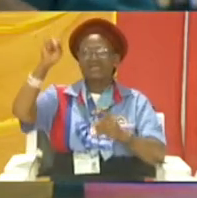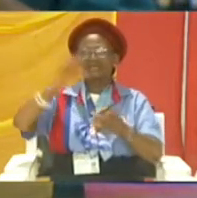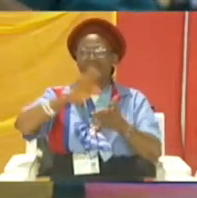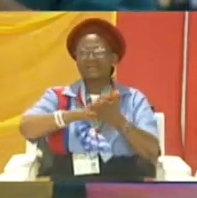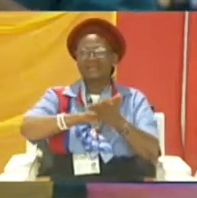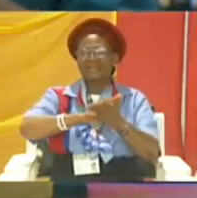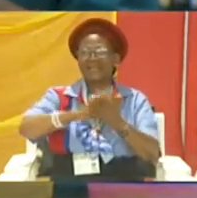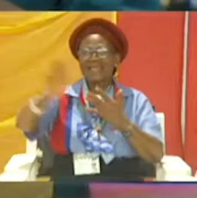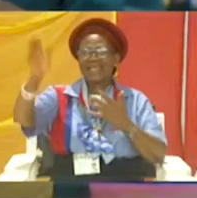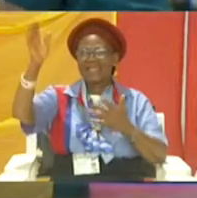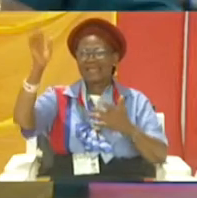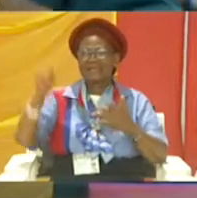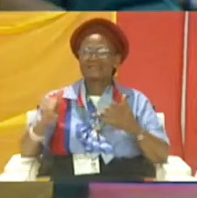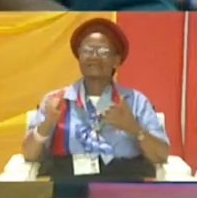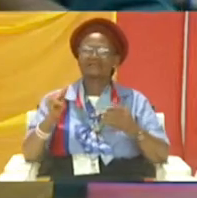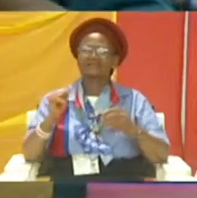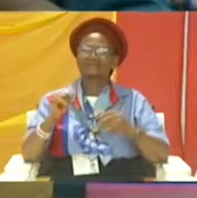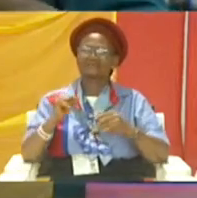clearly.